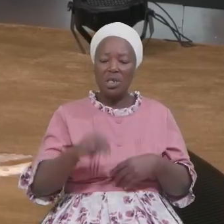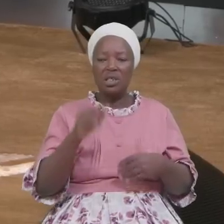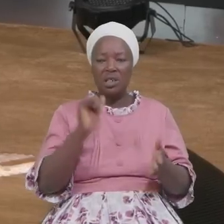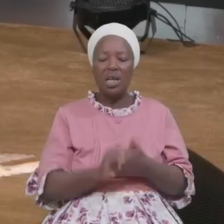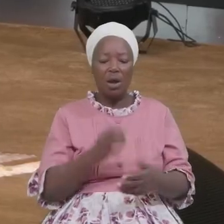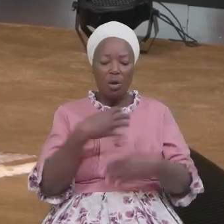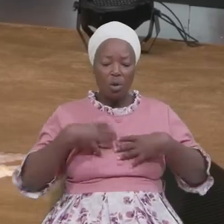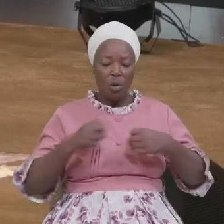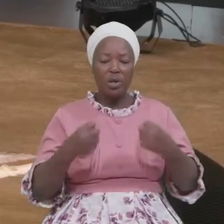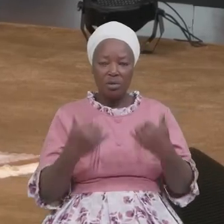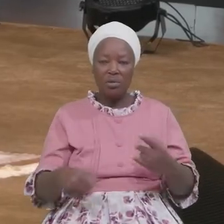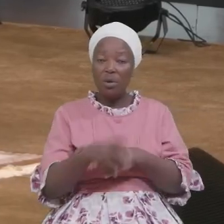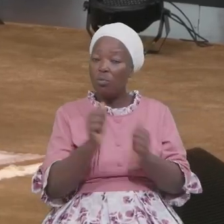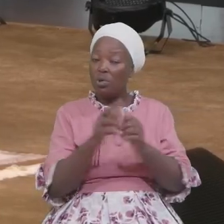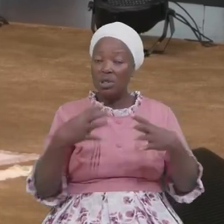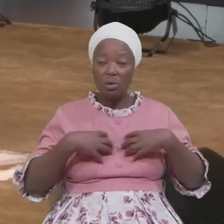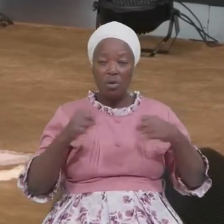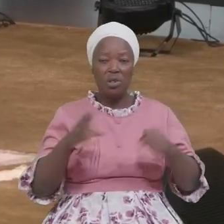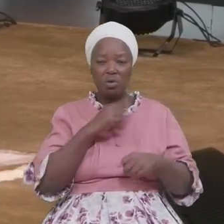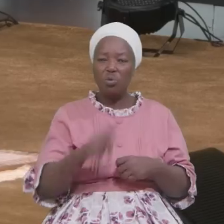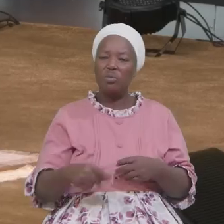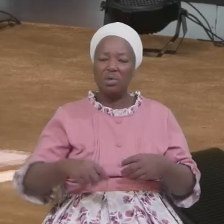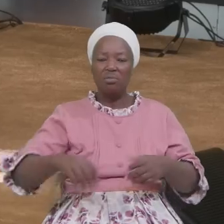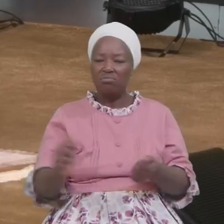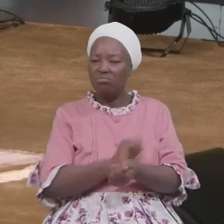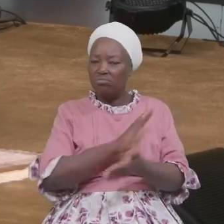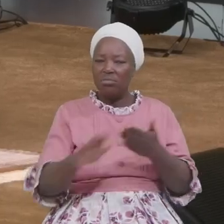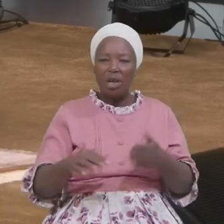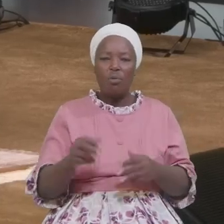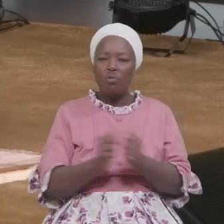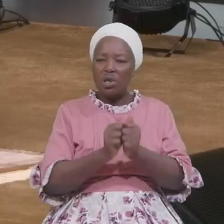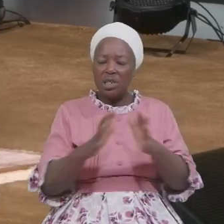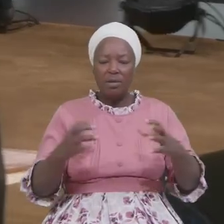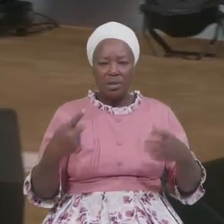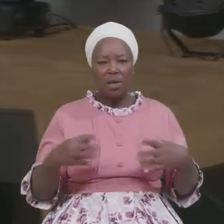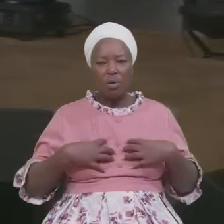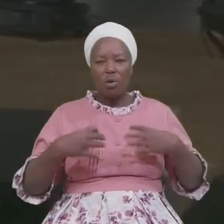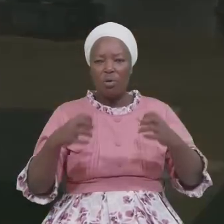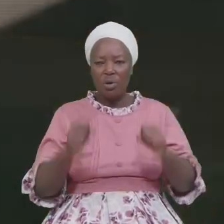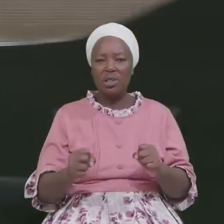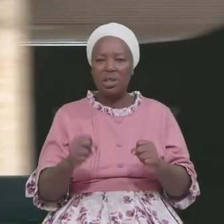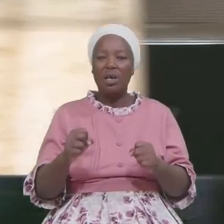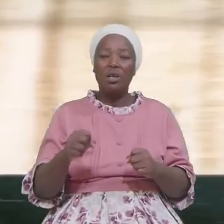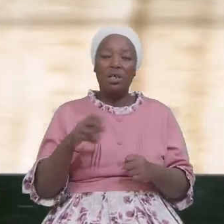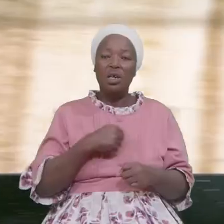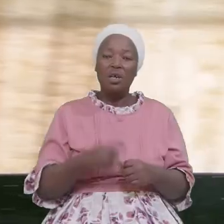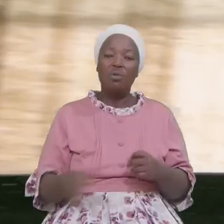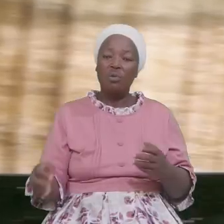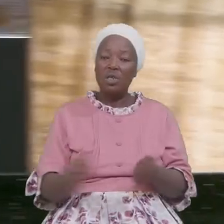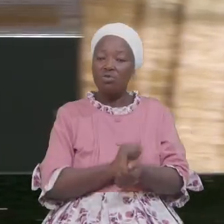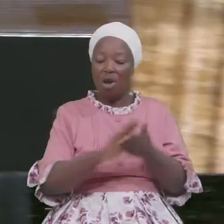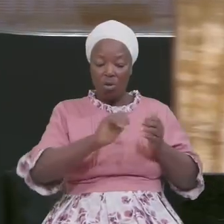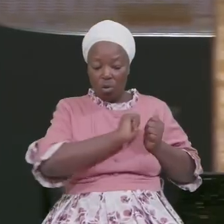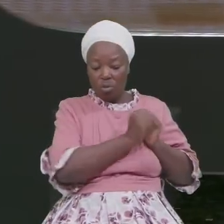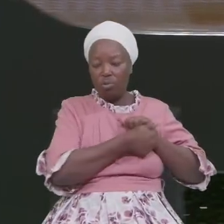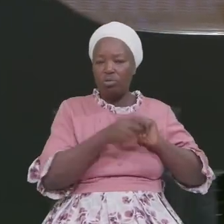Without the courage, you'll be beaten back. Without the courage, they will pin you down there. Without